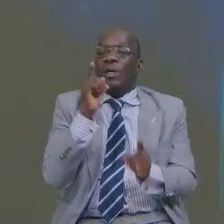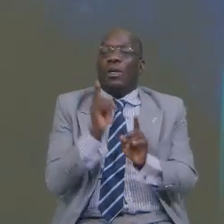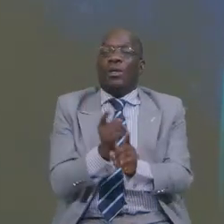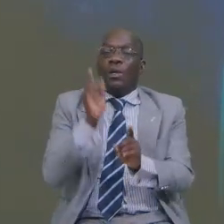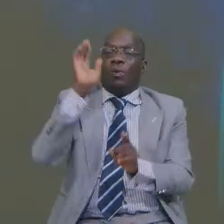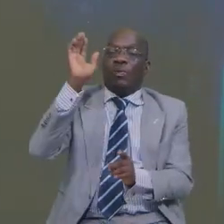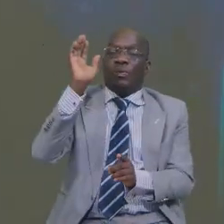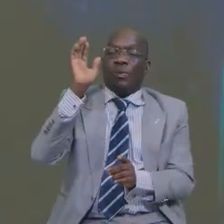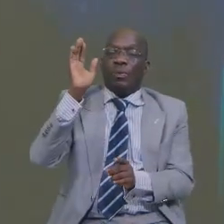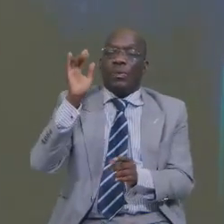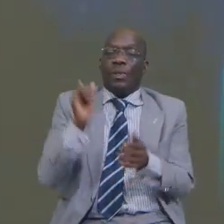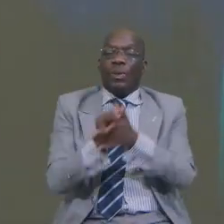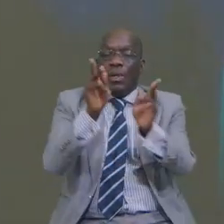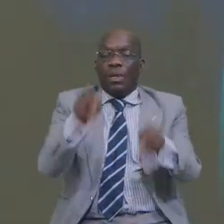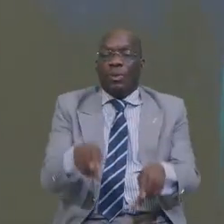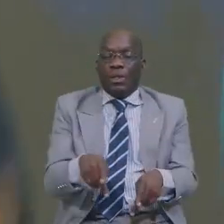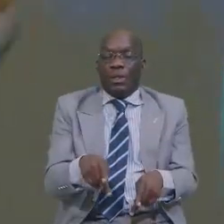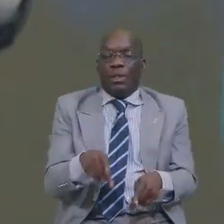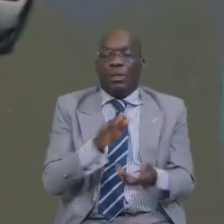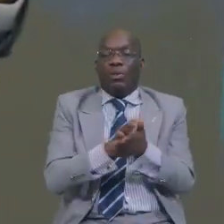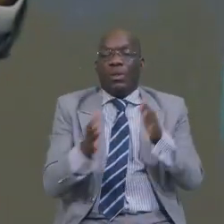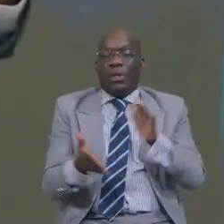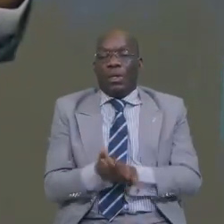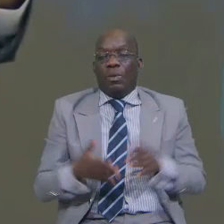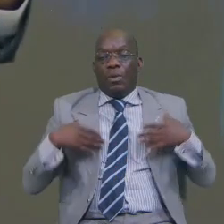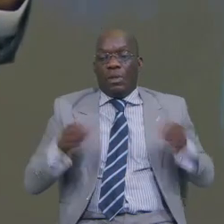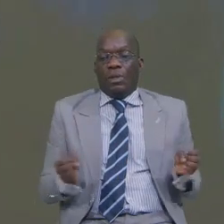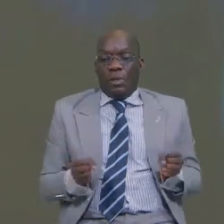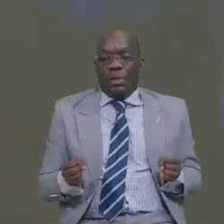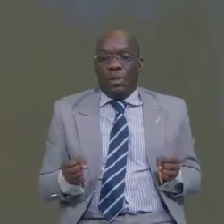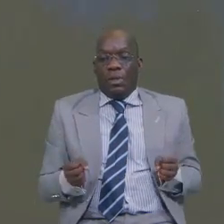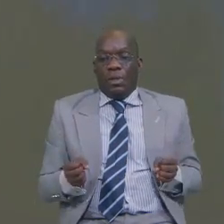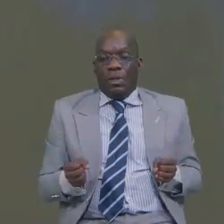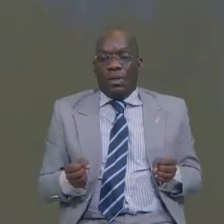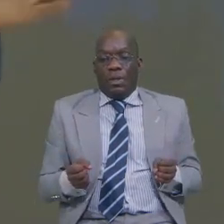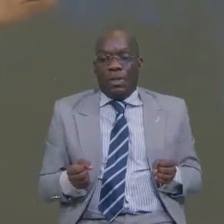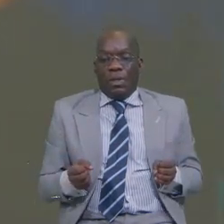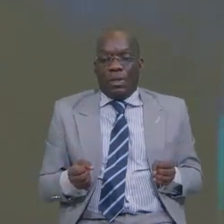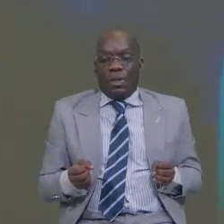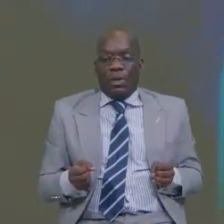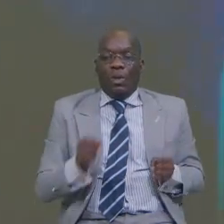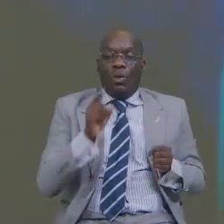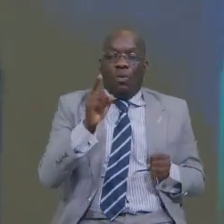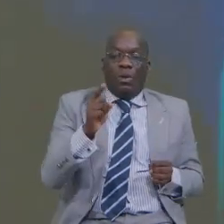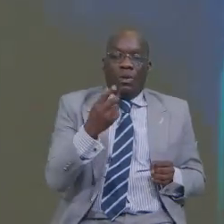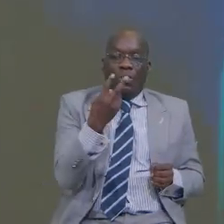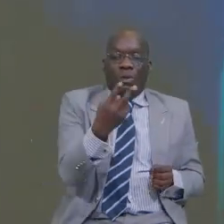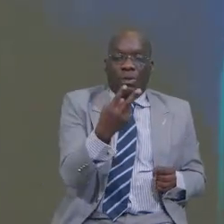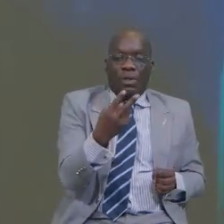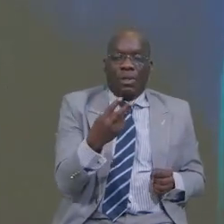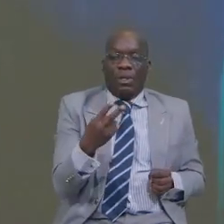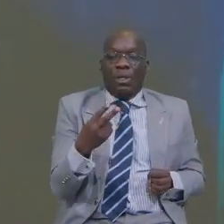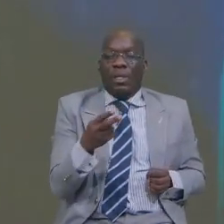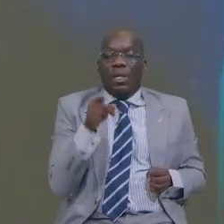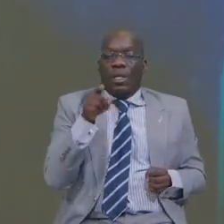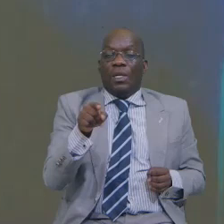up his hand, and he was healed. That after one and two, he didn't need me